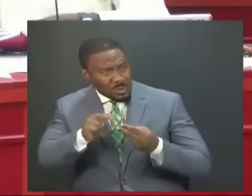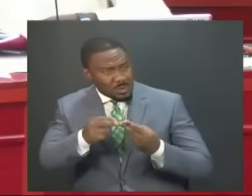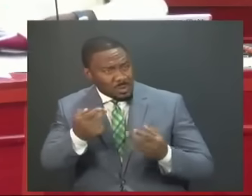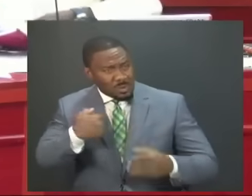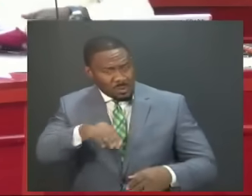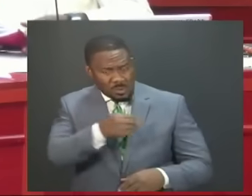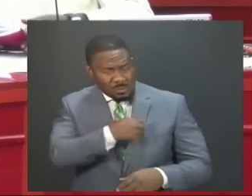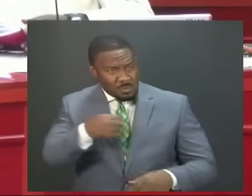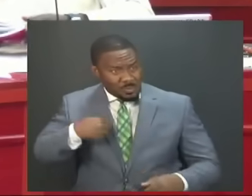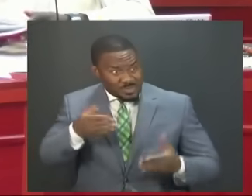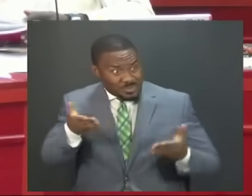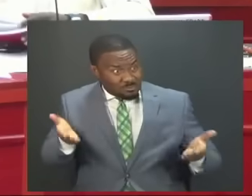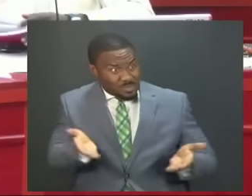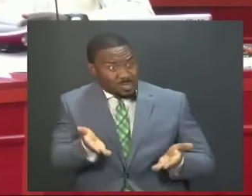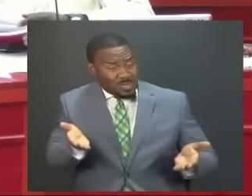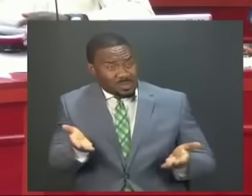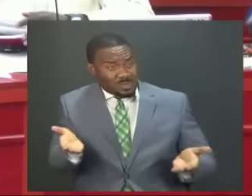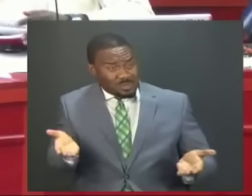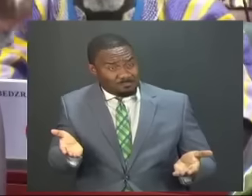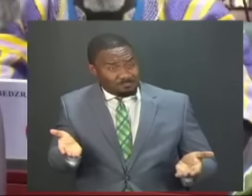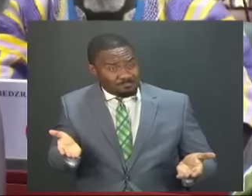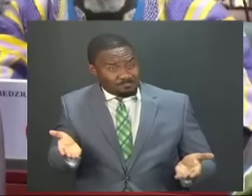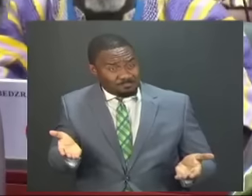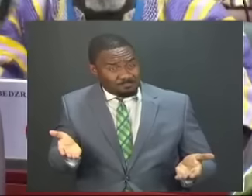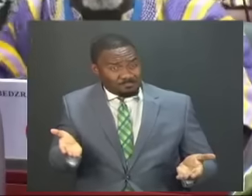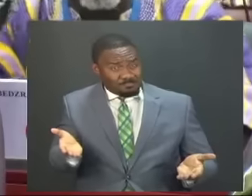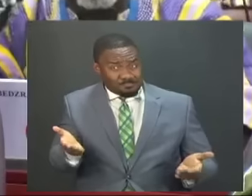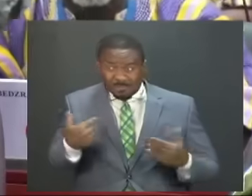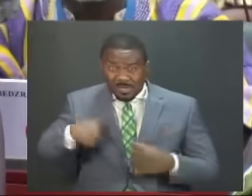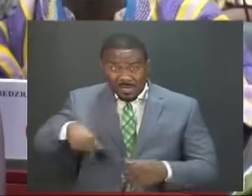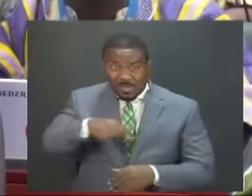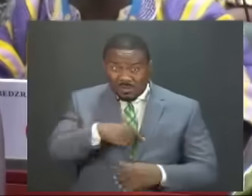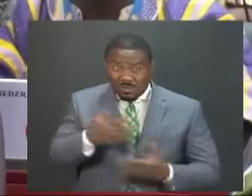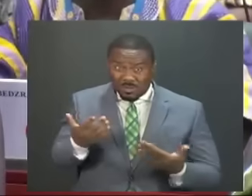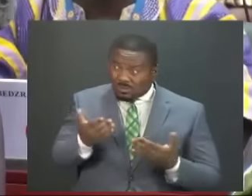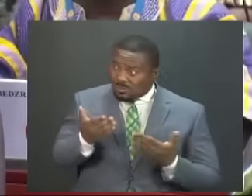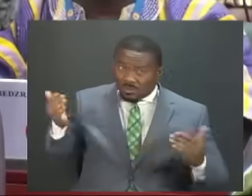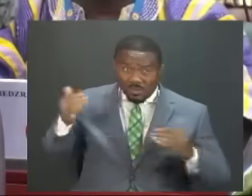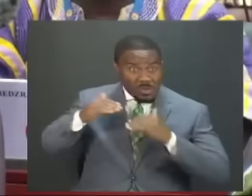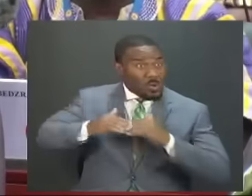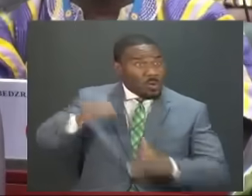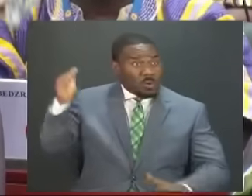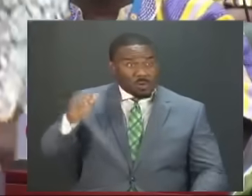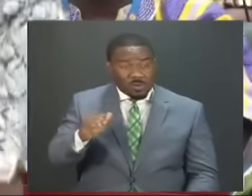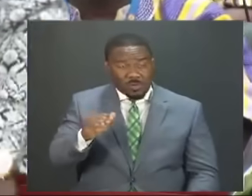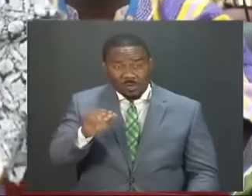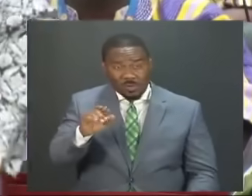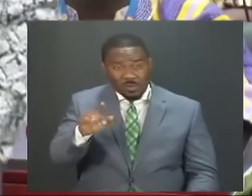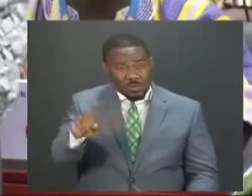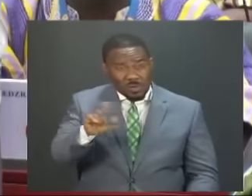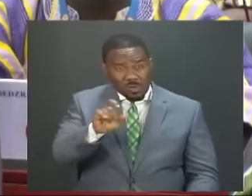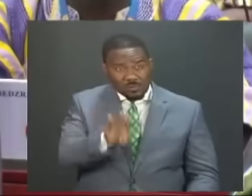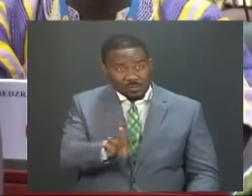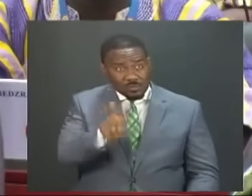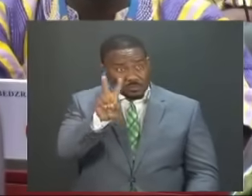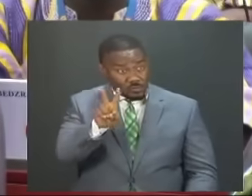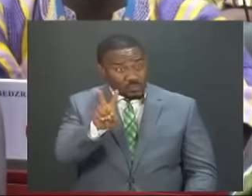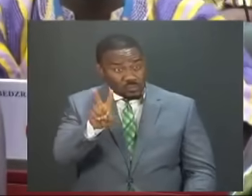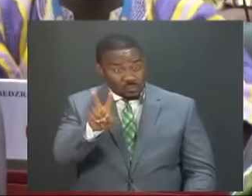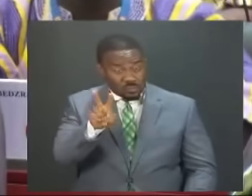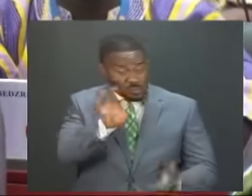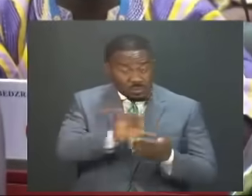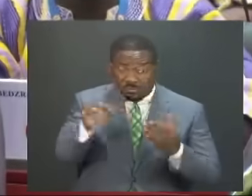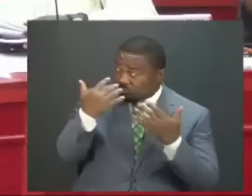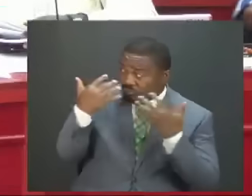on the floor. Speaker, our membership is over 142 on this floor.